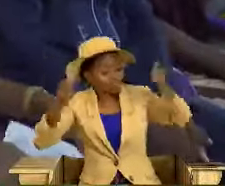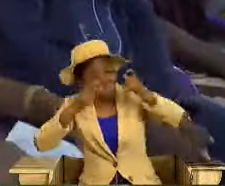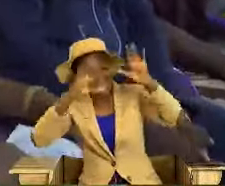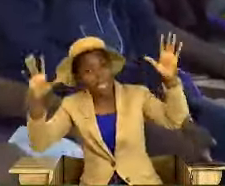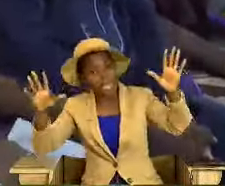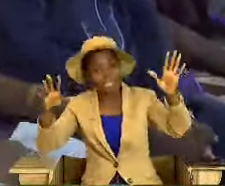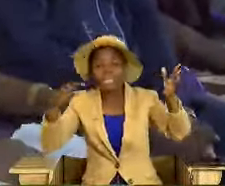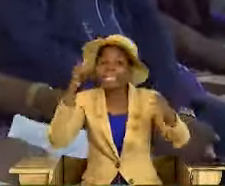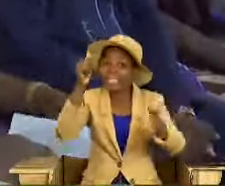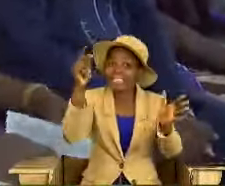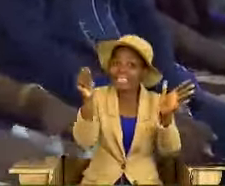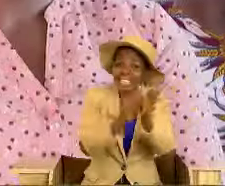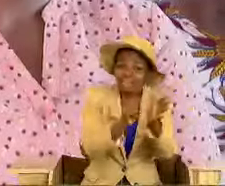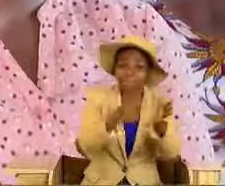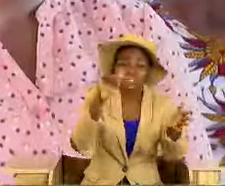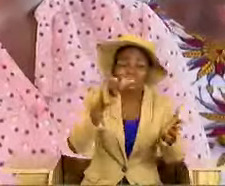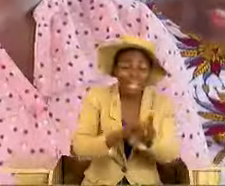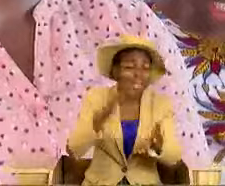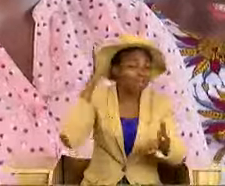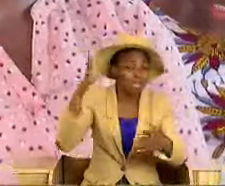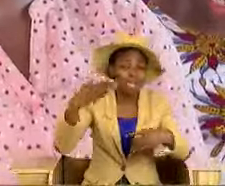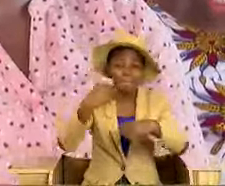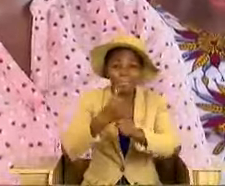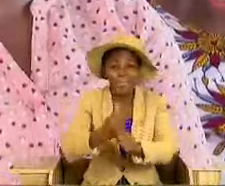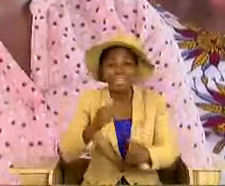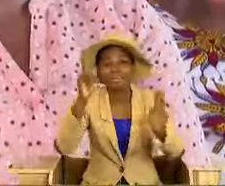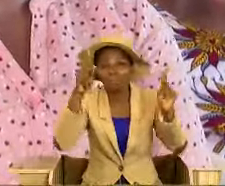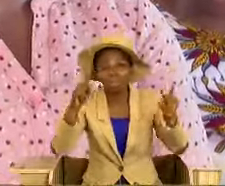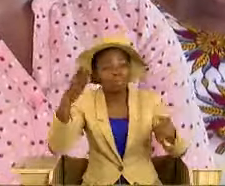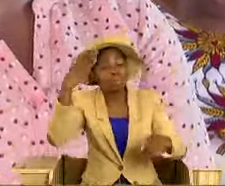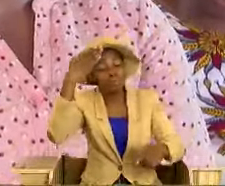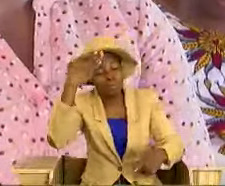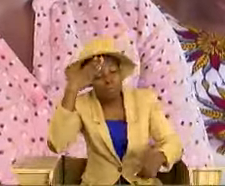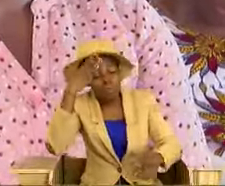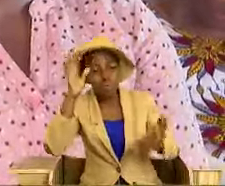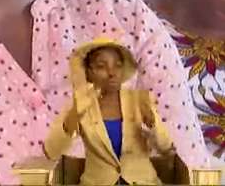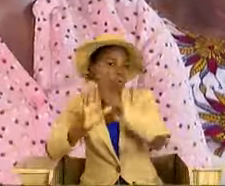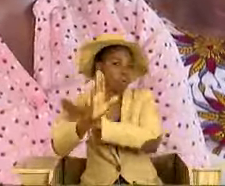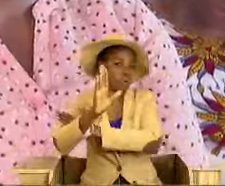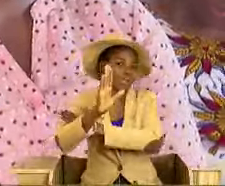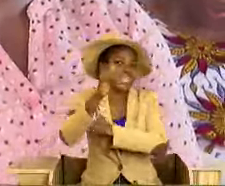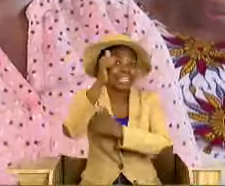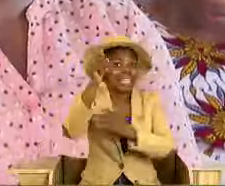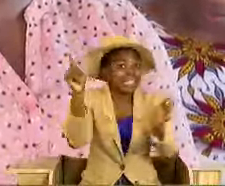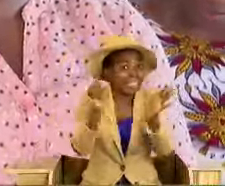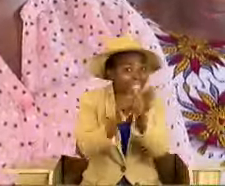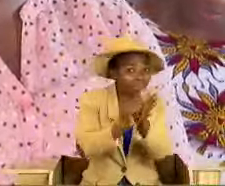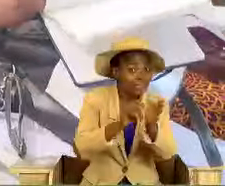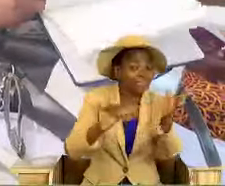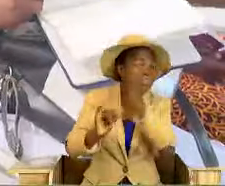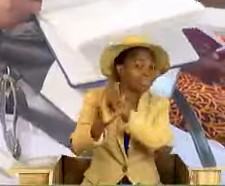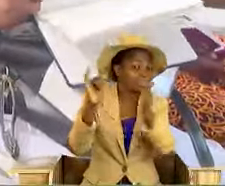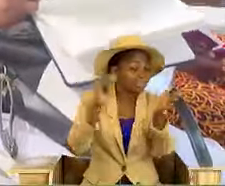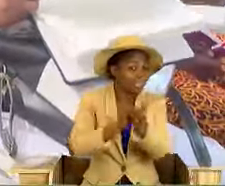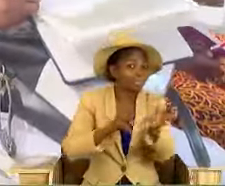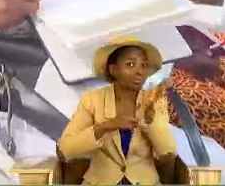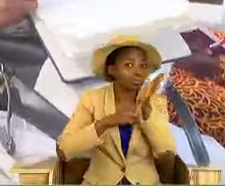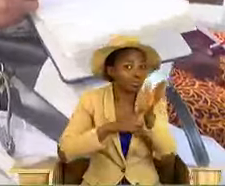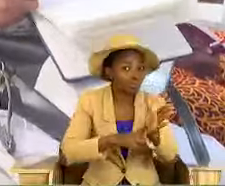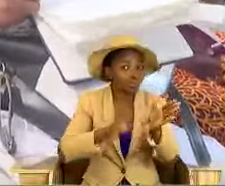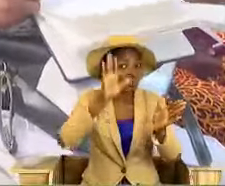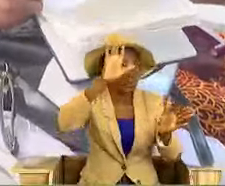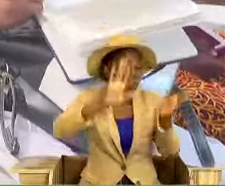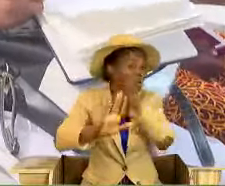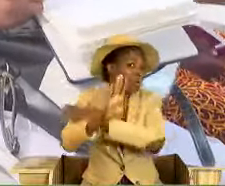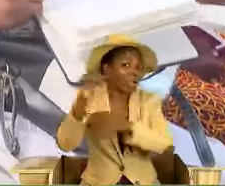a God who knows no impossibilities a testimony that shows your God as a man of